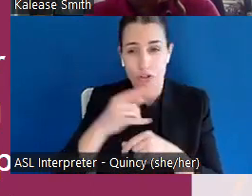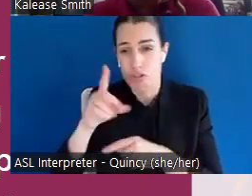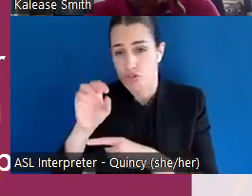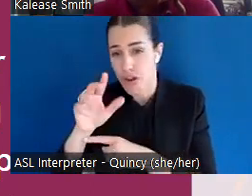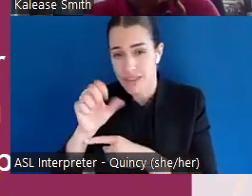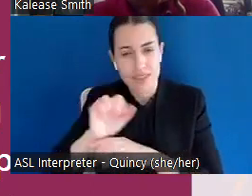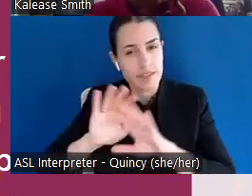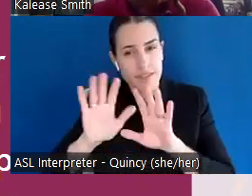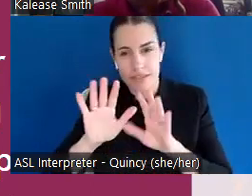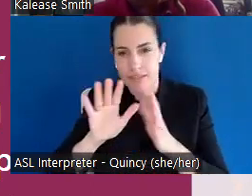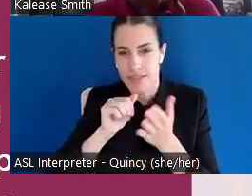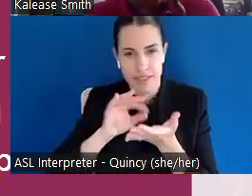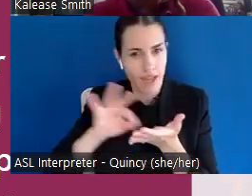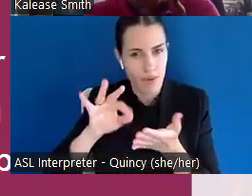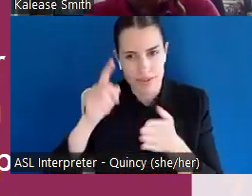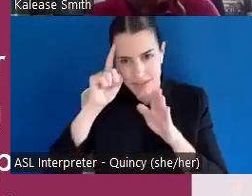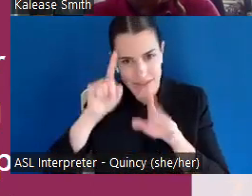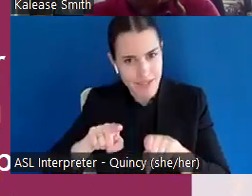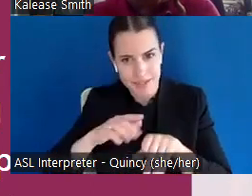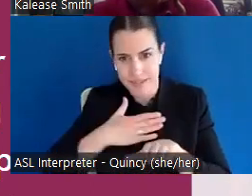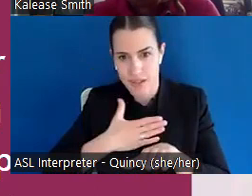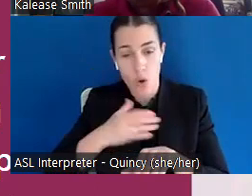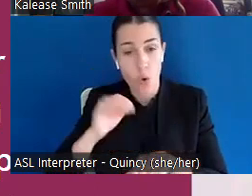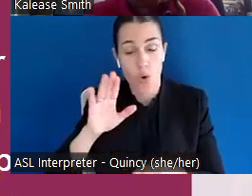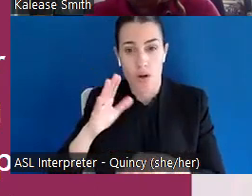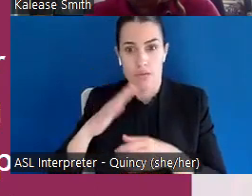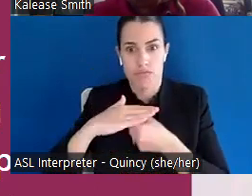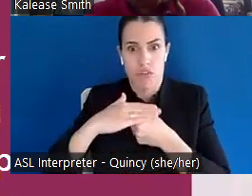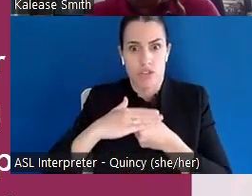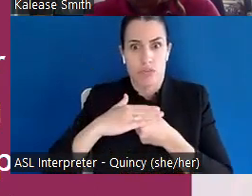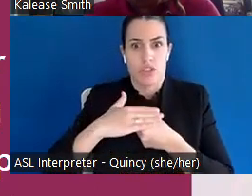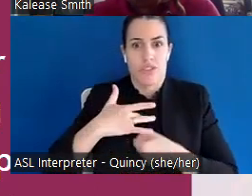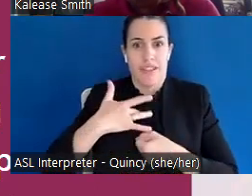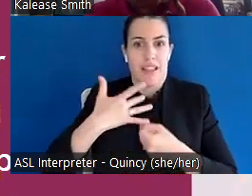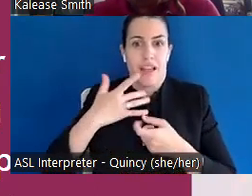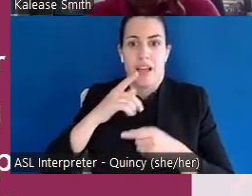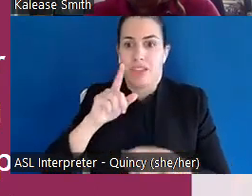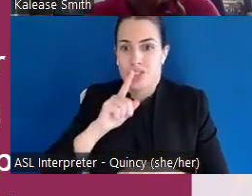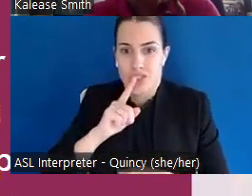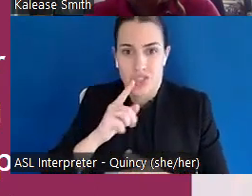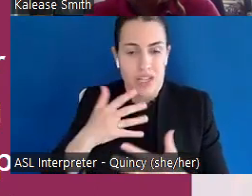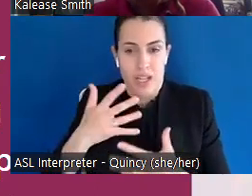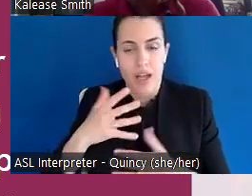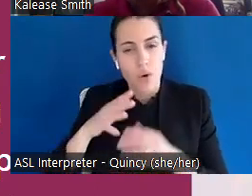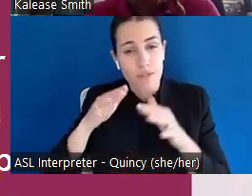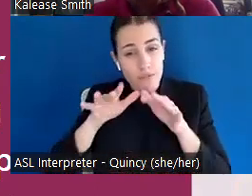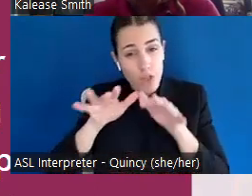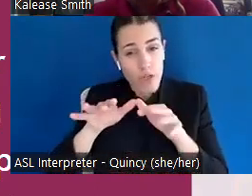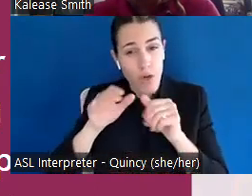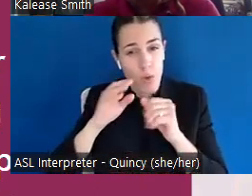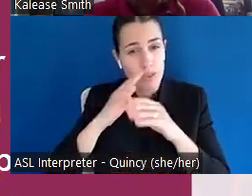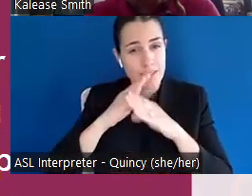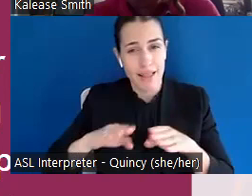giving into pressure, and then some things like flirting or silence do not necessarily indicate